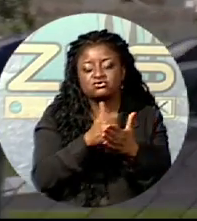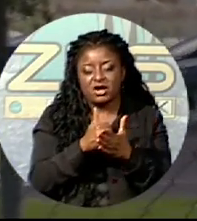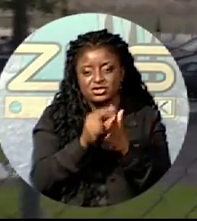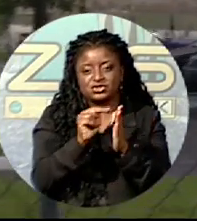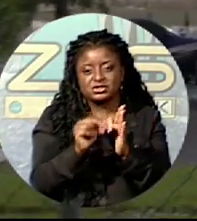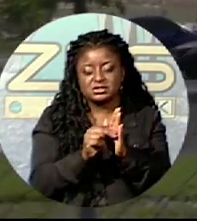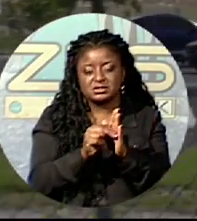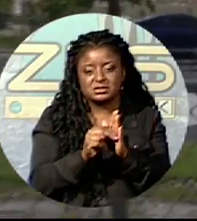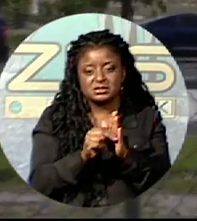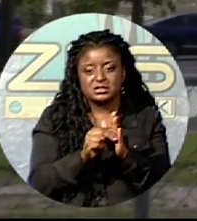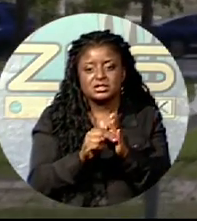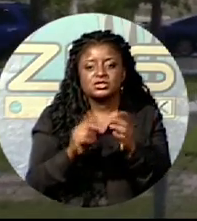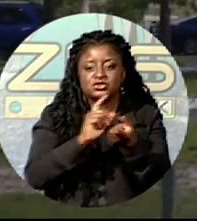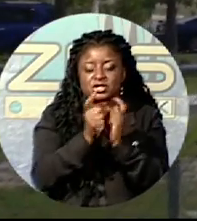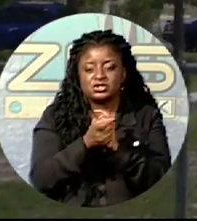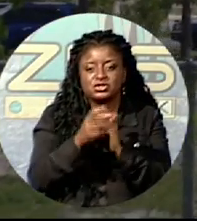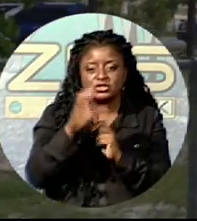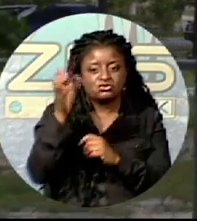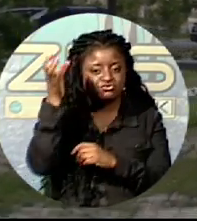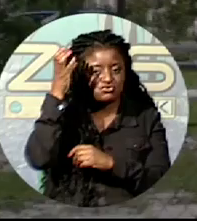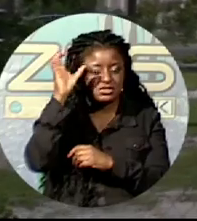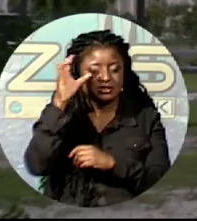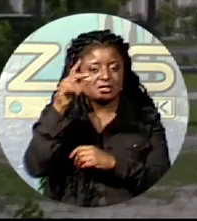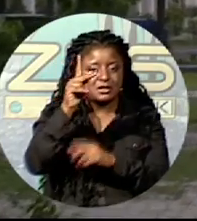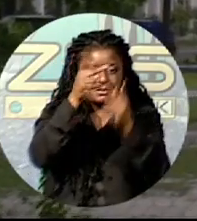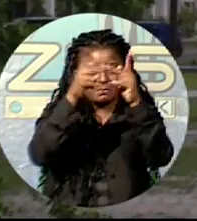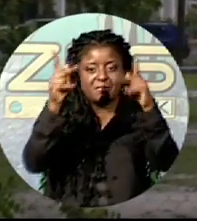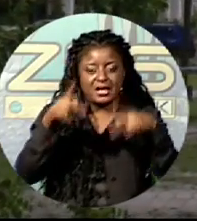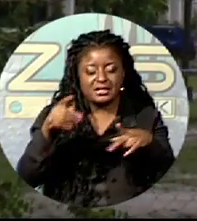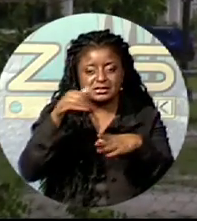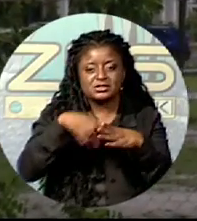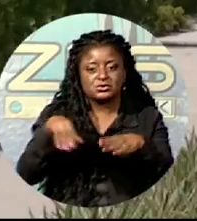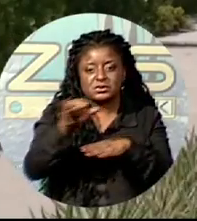island themed park. He says it will bode well for